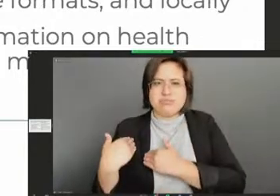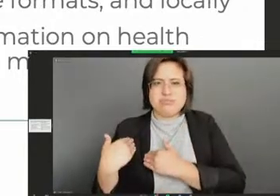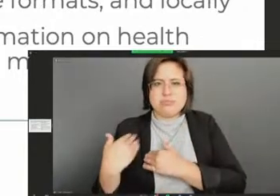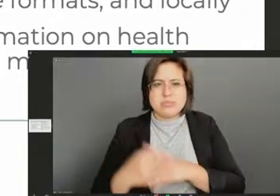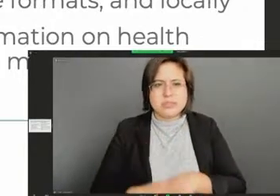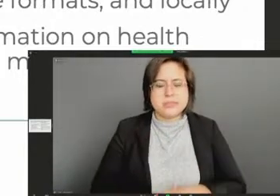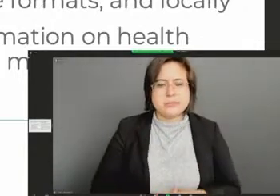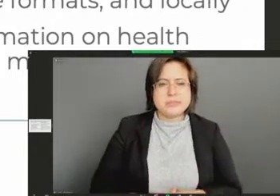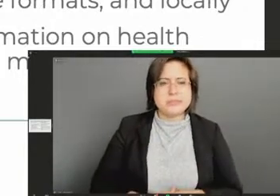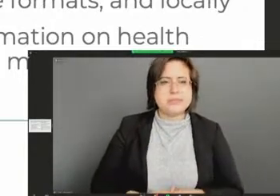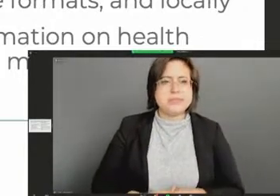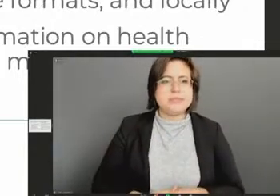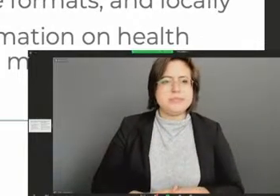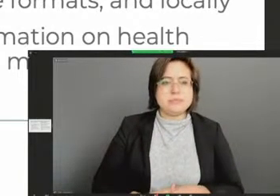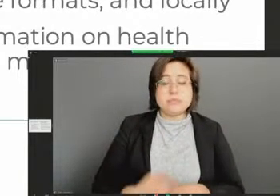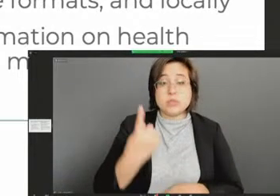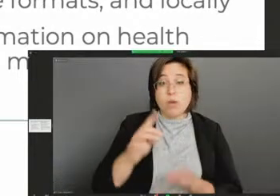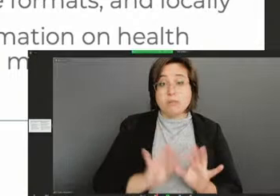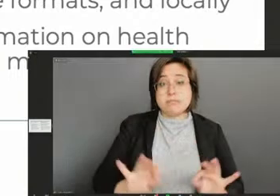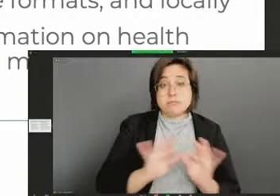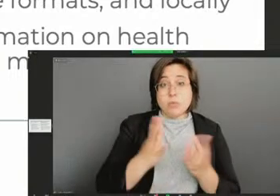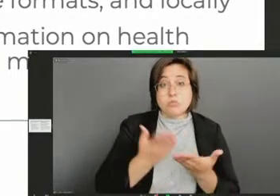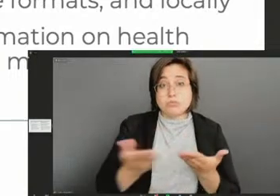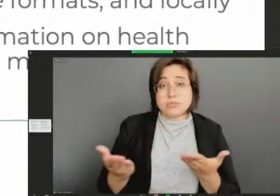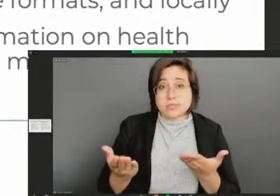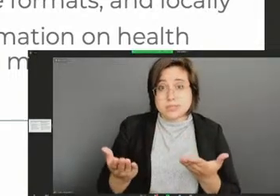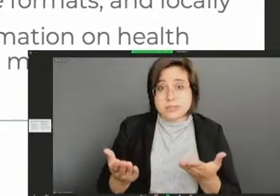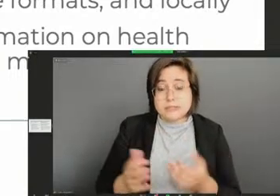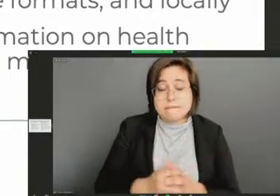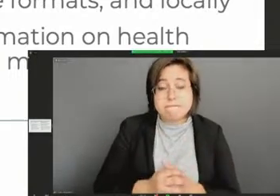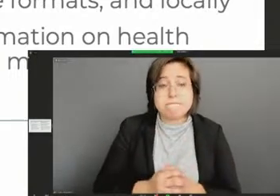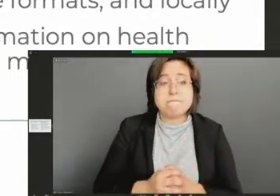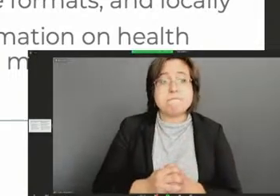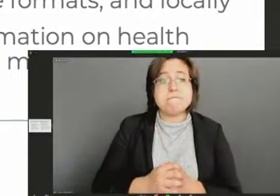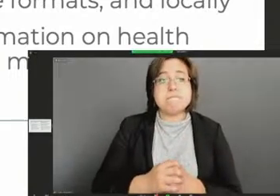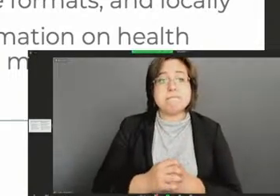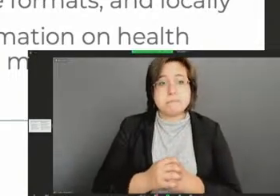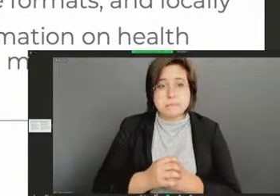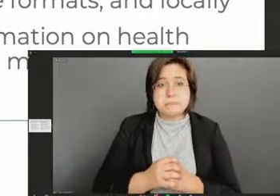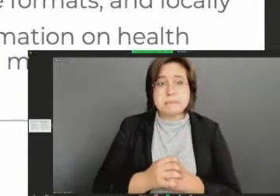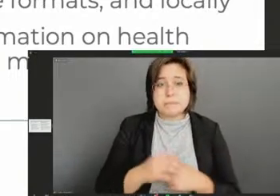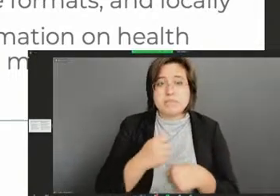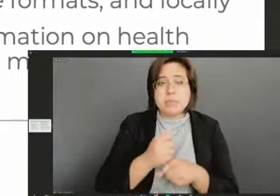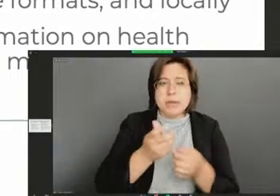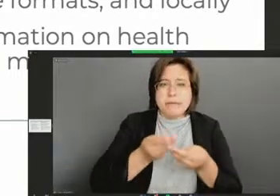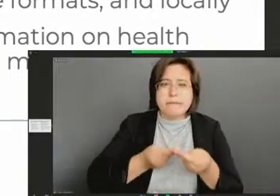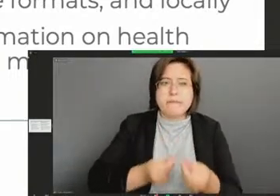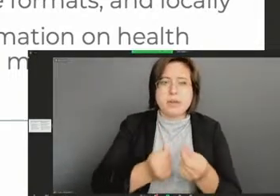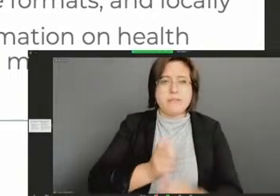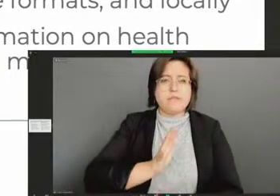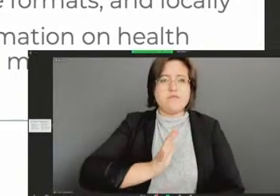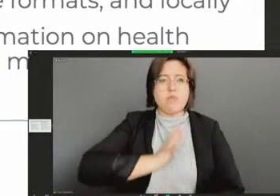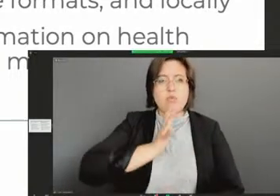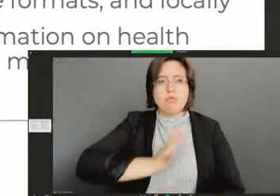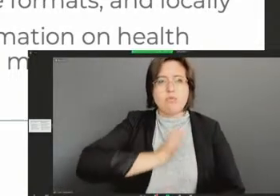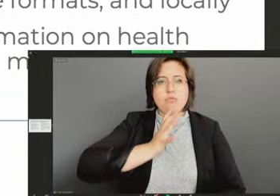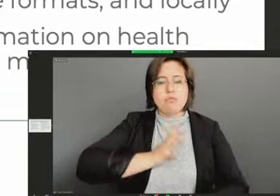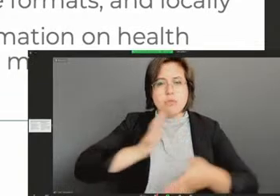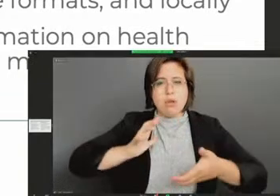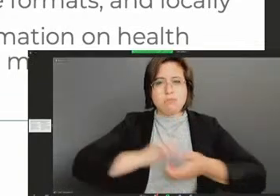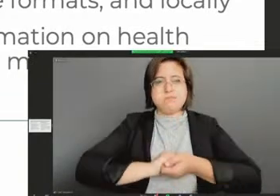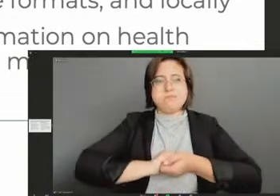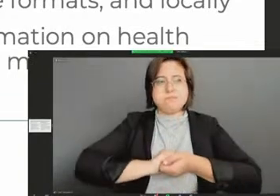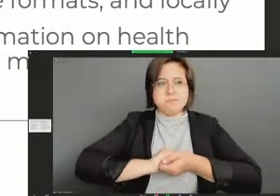One key theme is really creating a very effective and formal partnership that will